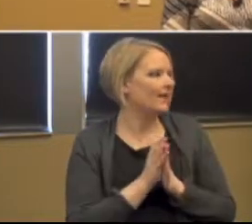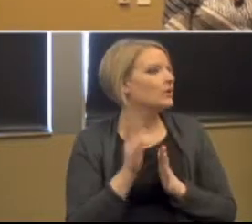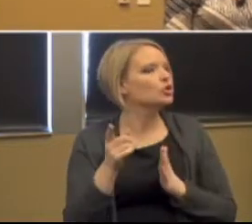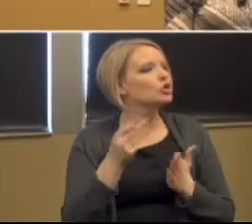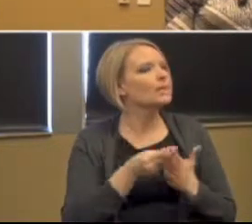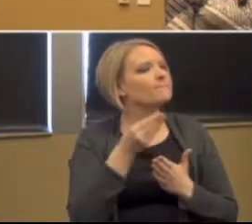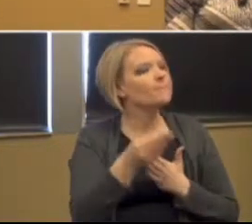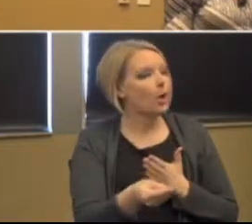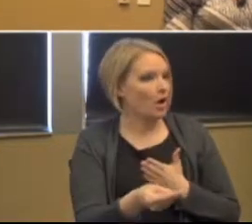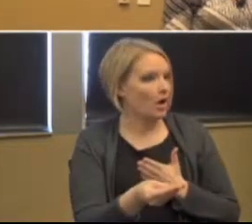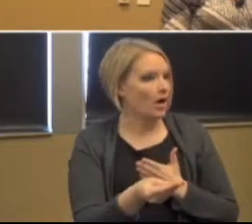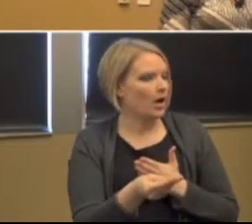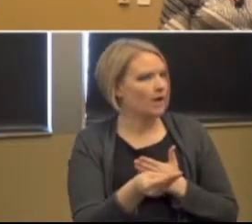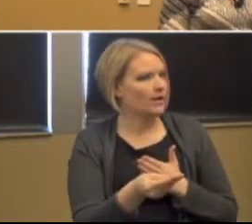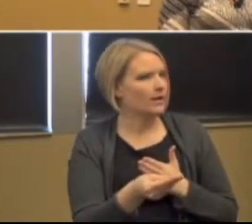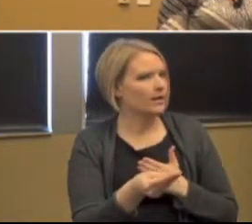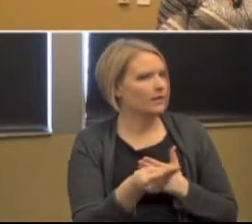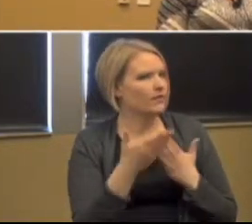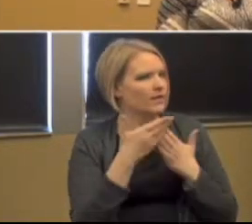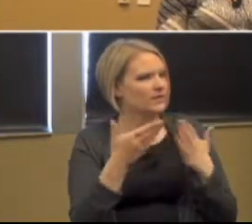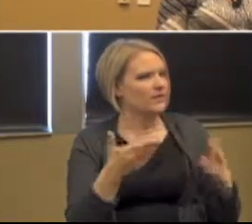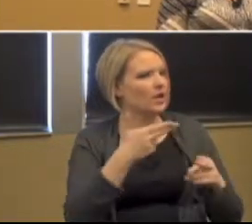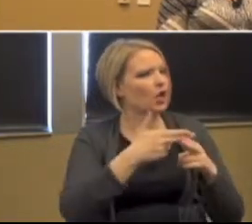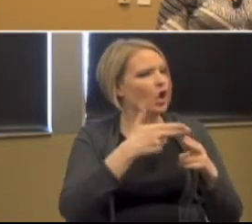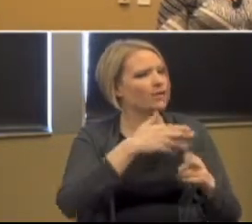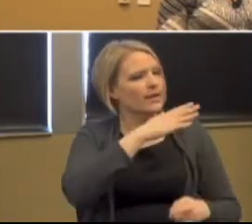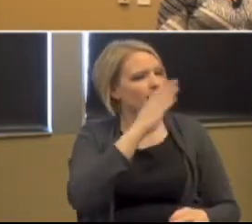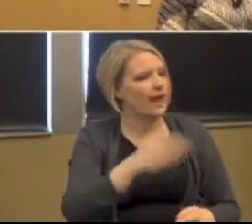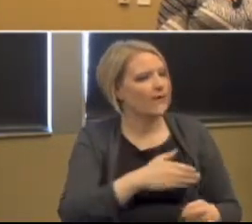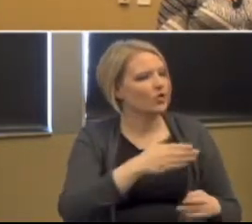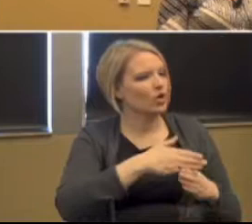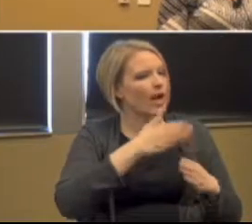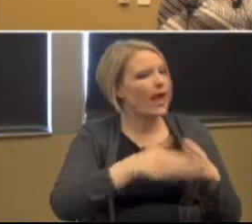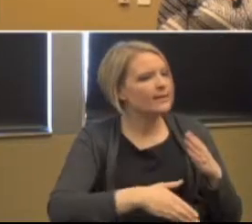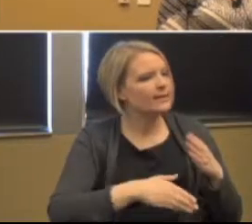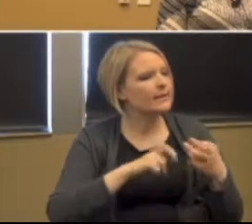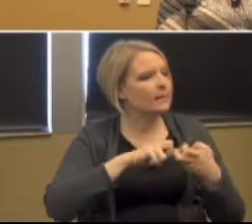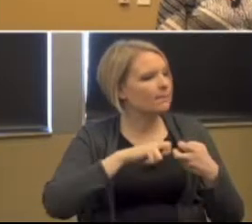she bought him this thing called the never-ending puzzle.